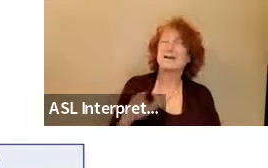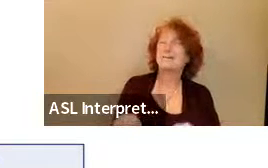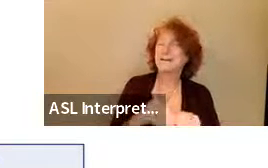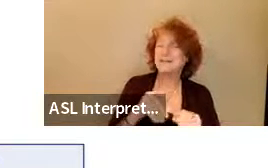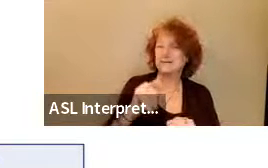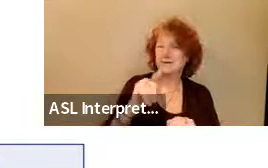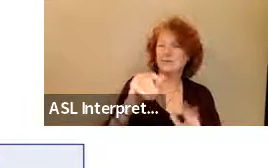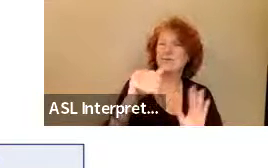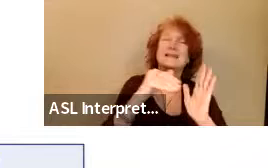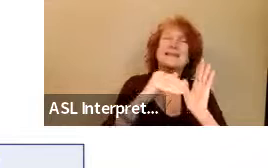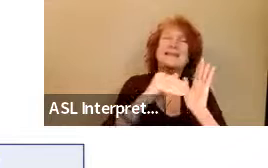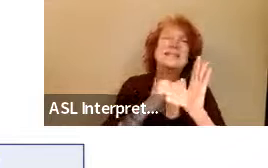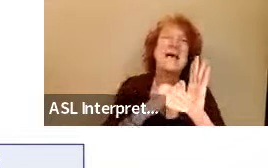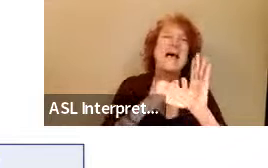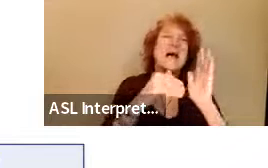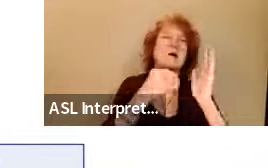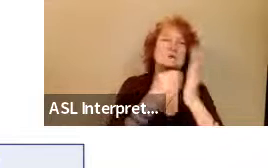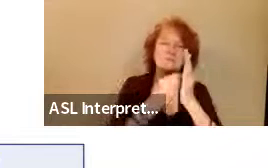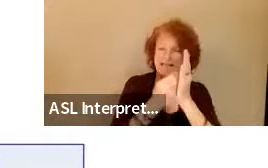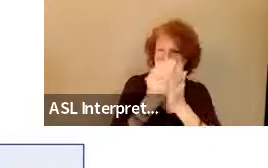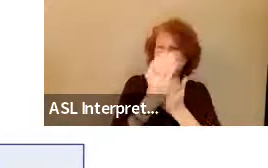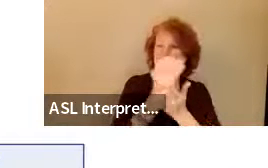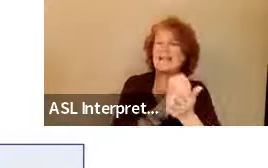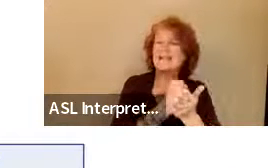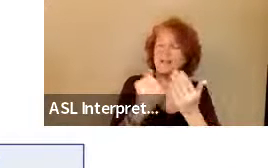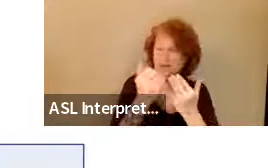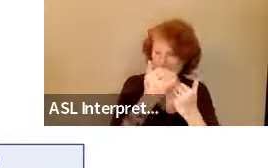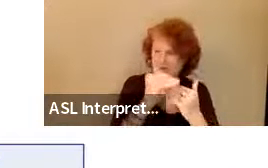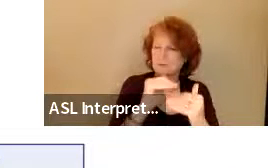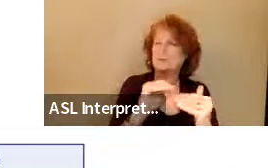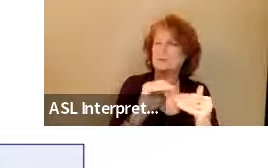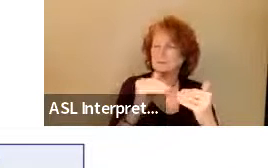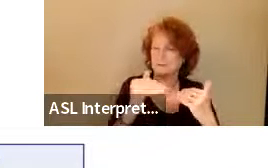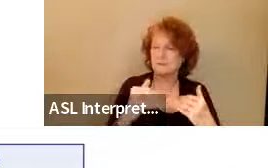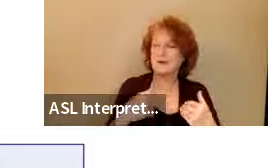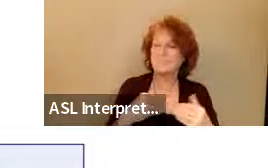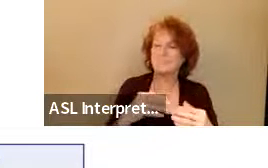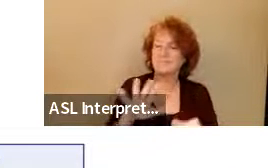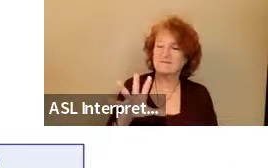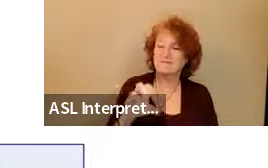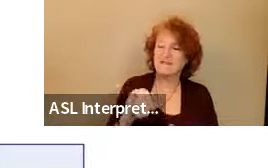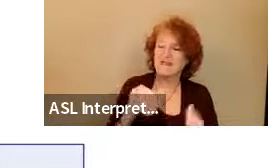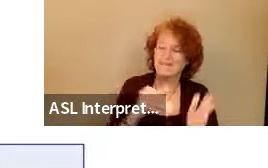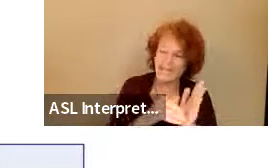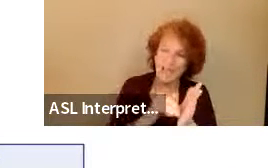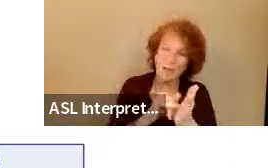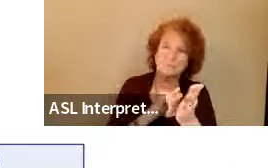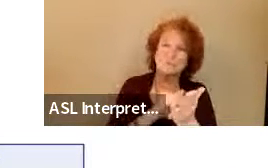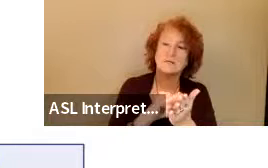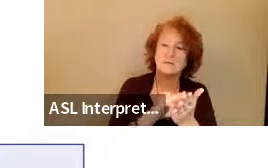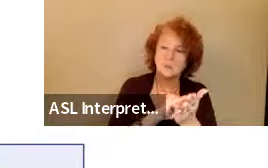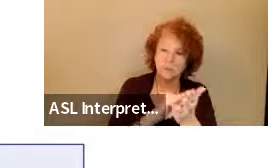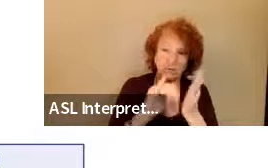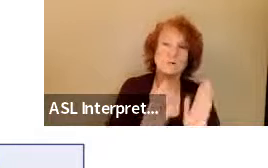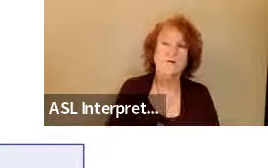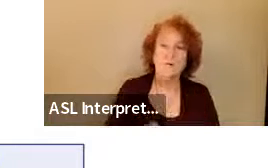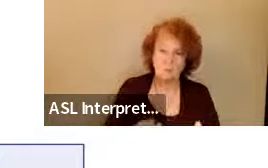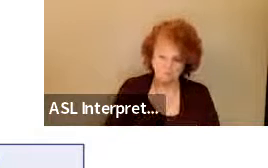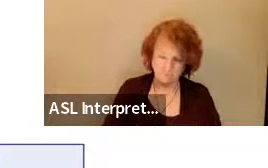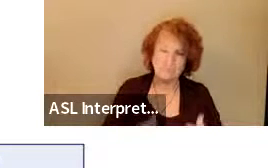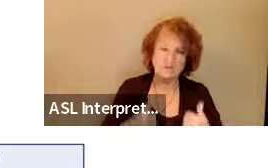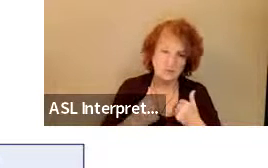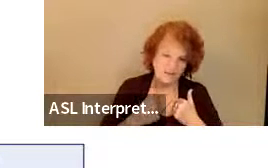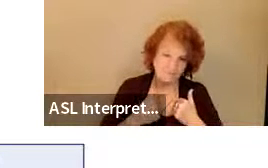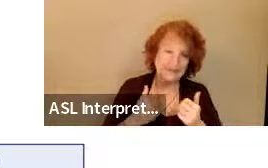homes could have been created and house up to 50,000 New Yorkers. This is assuming that all mixed income and 100%